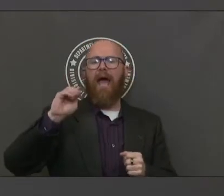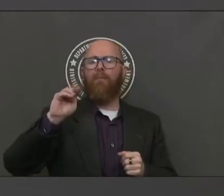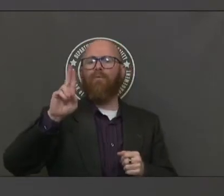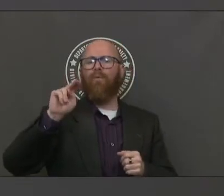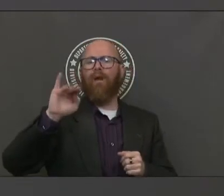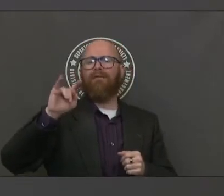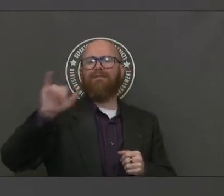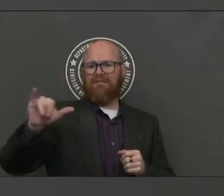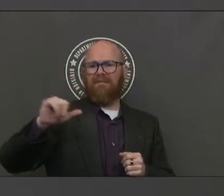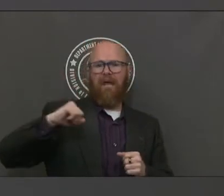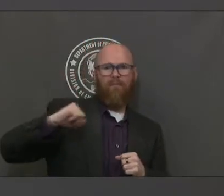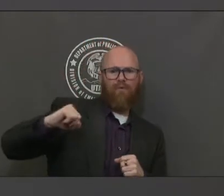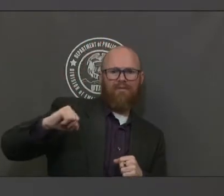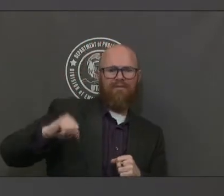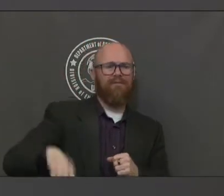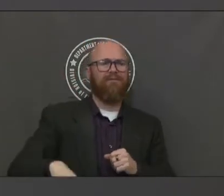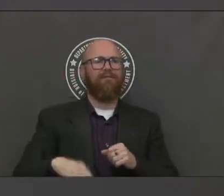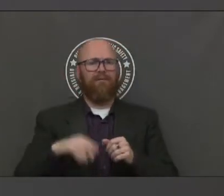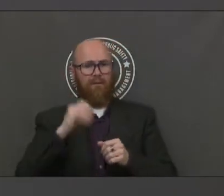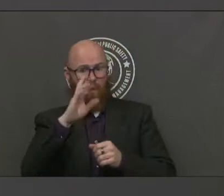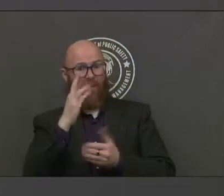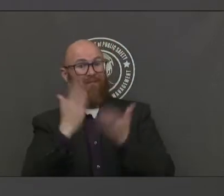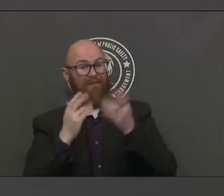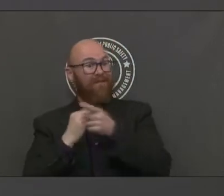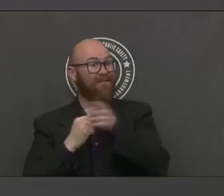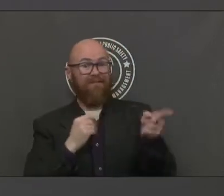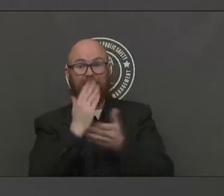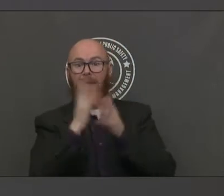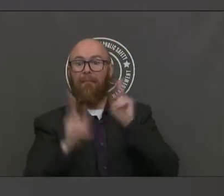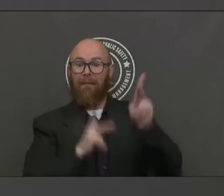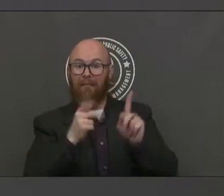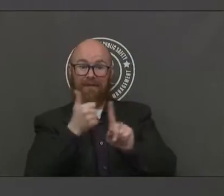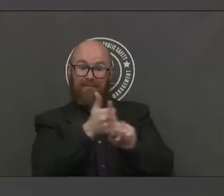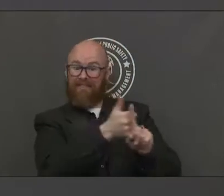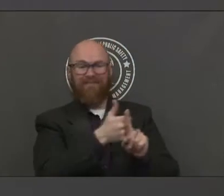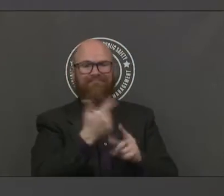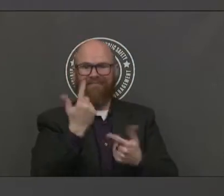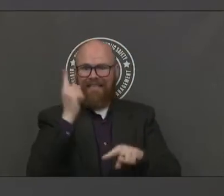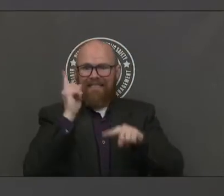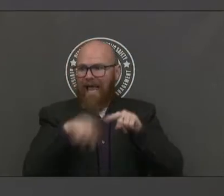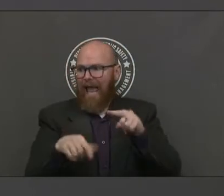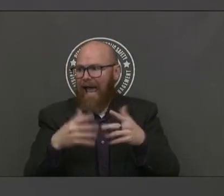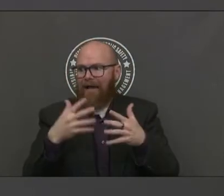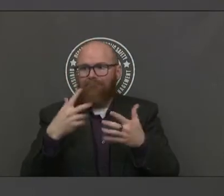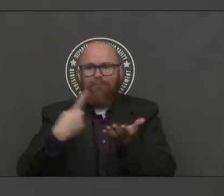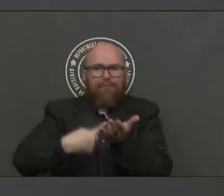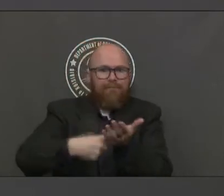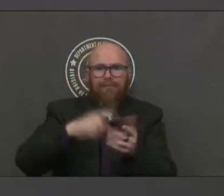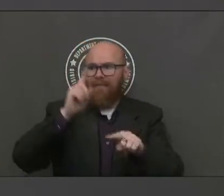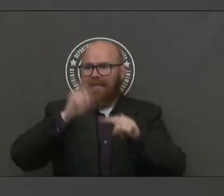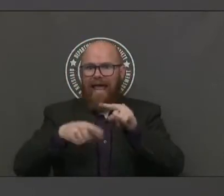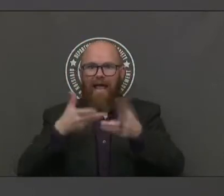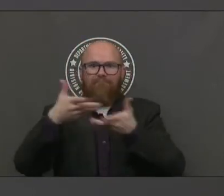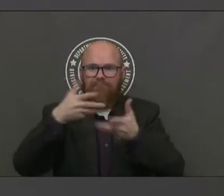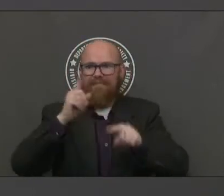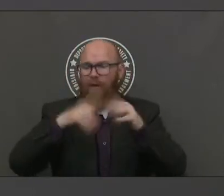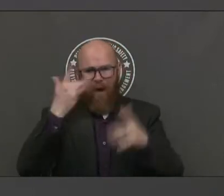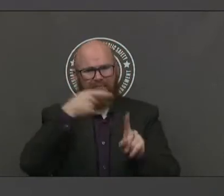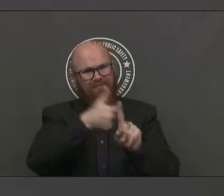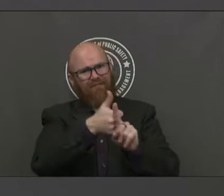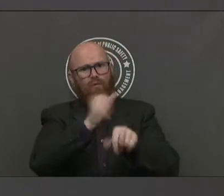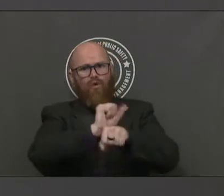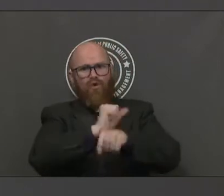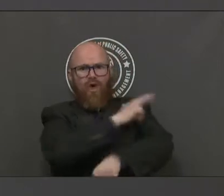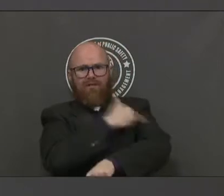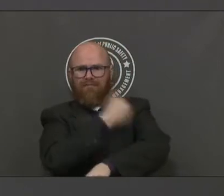couldn't take it as seriously because they were frontline workers or whatever. So there's some partial immunity. There's a whole bunch of people that have been really, really careful, and now we have vaccines